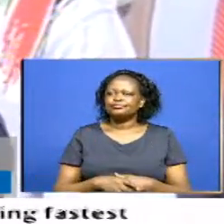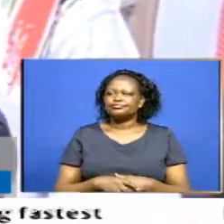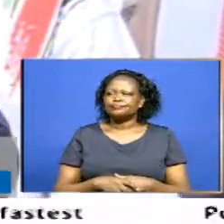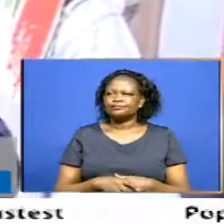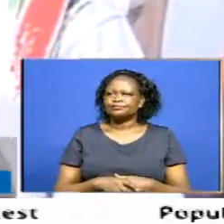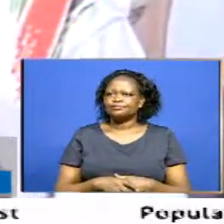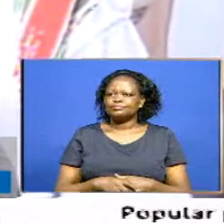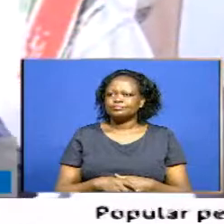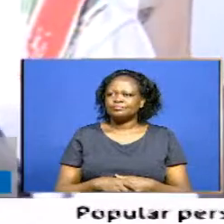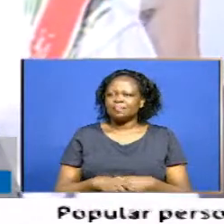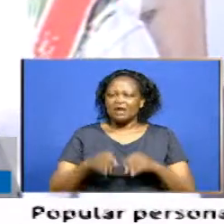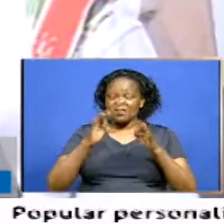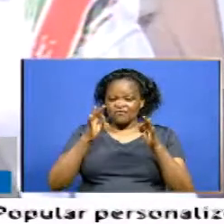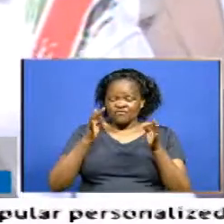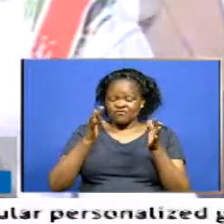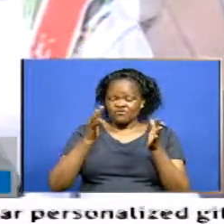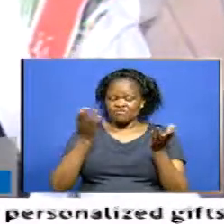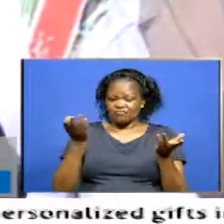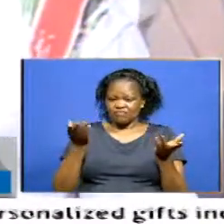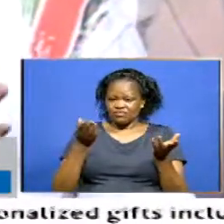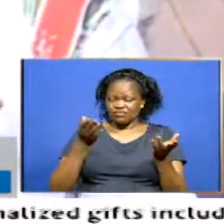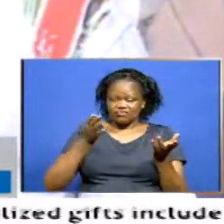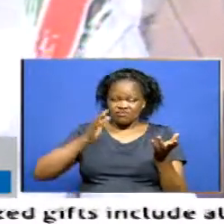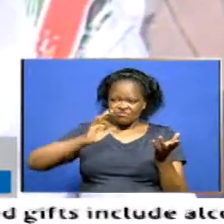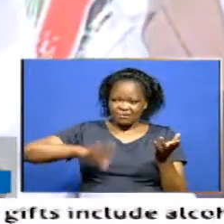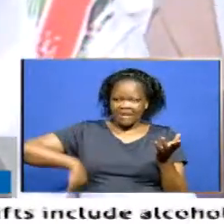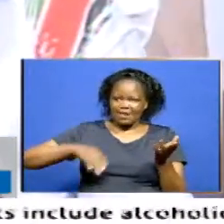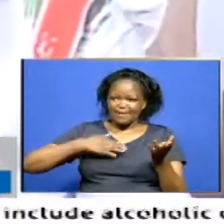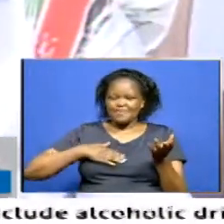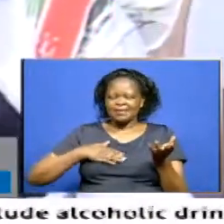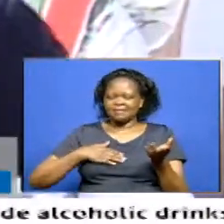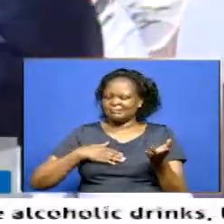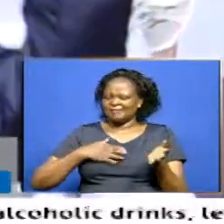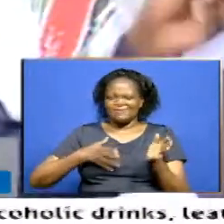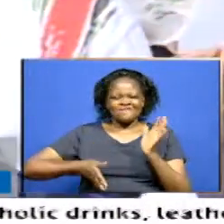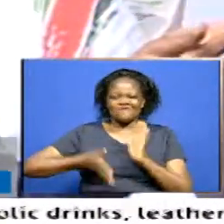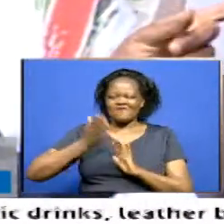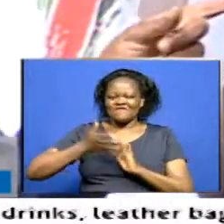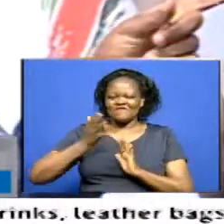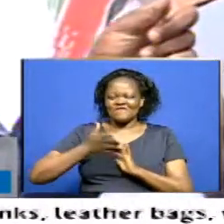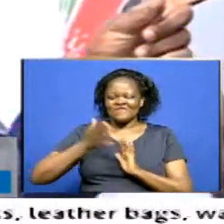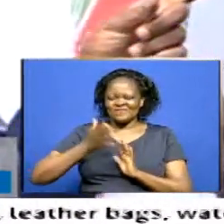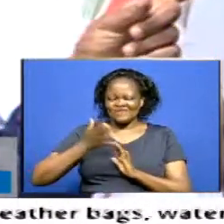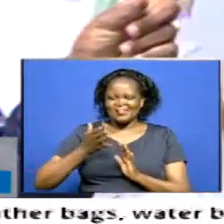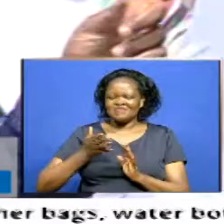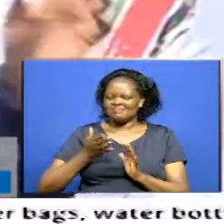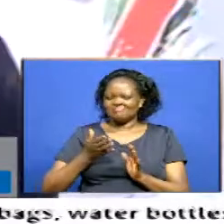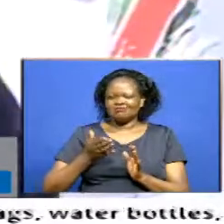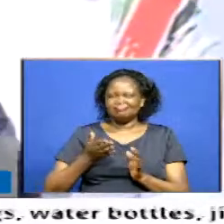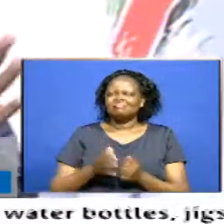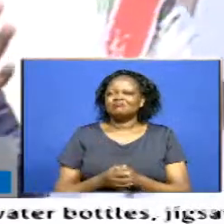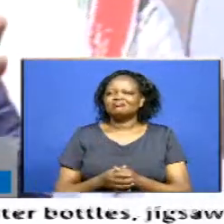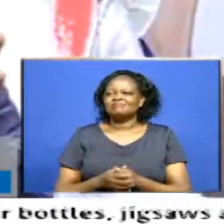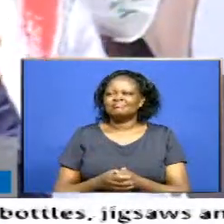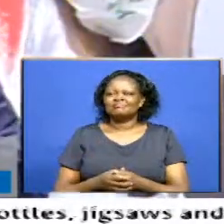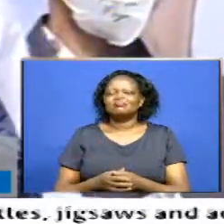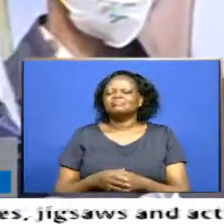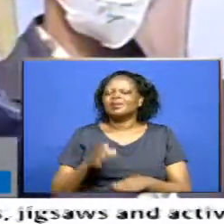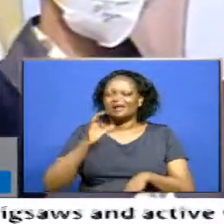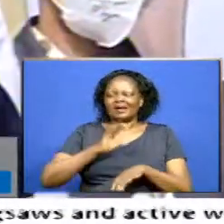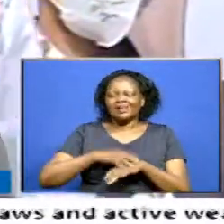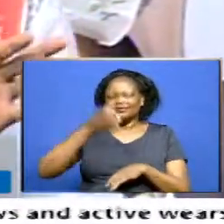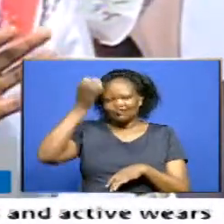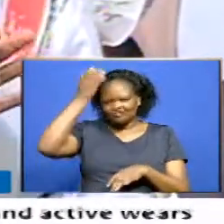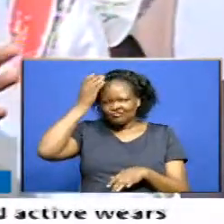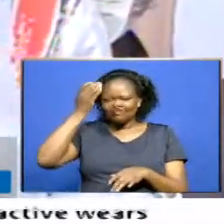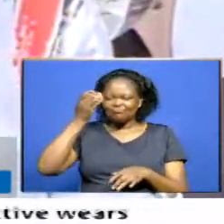And if you have been left behind, please take a taxi and catch the train in the next station. Catch up, please. You can